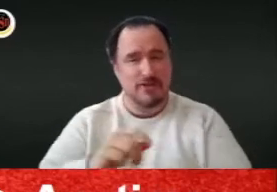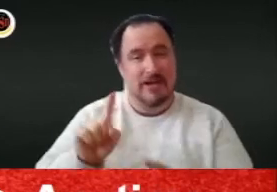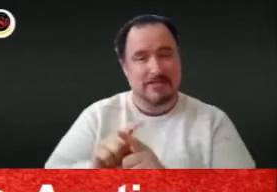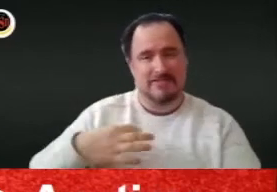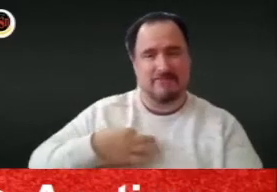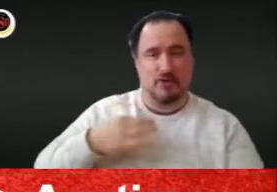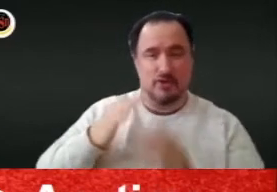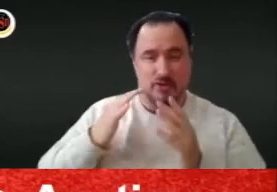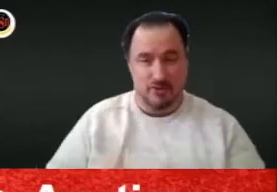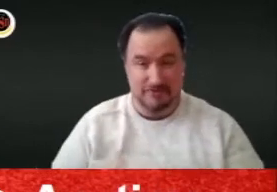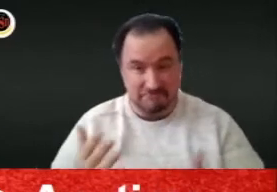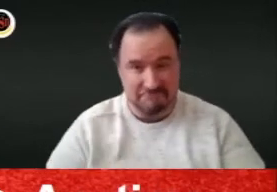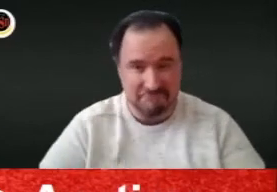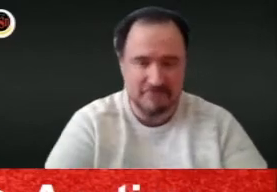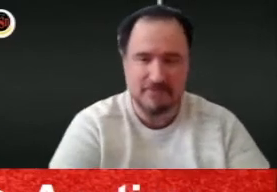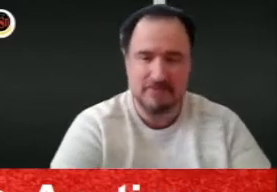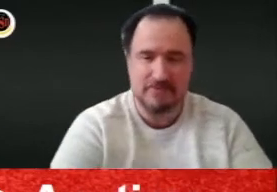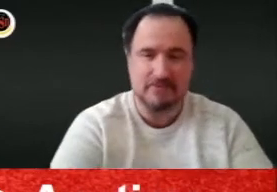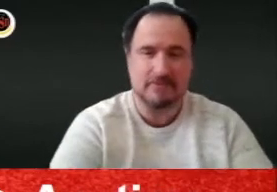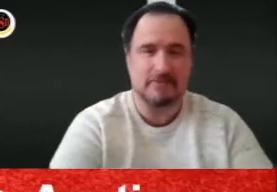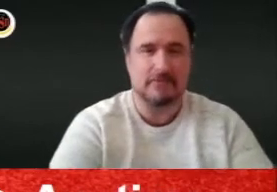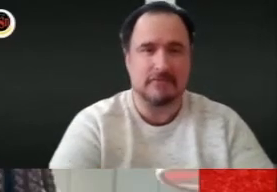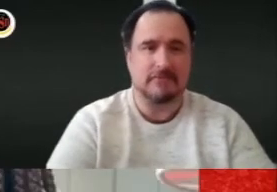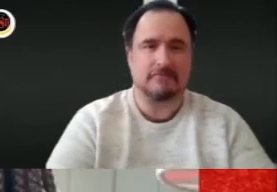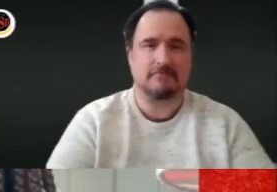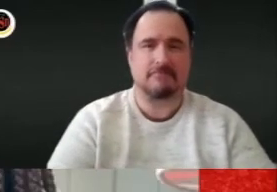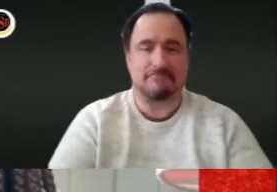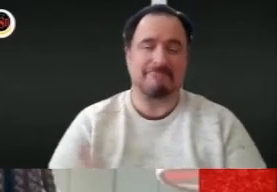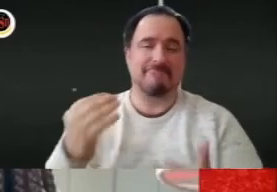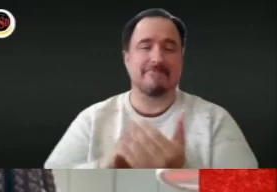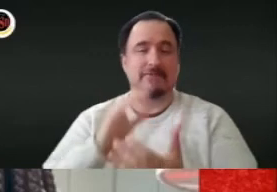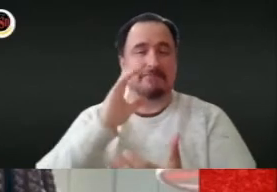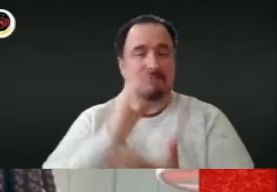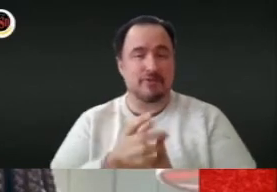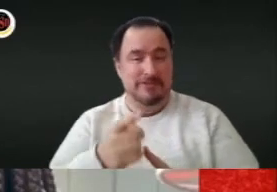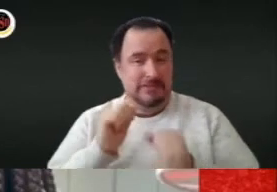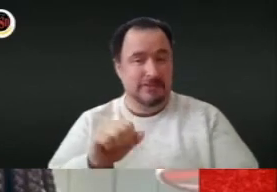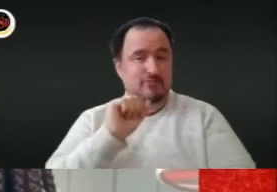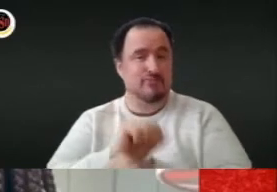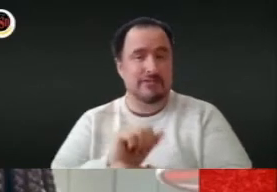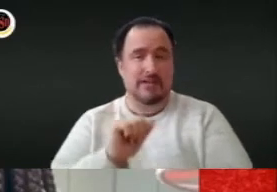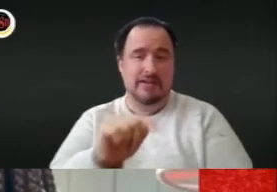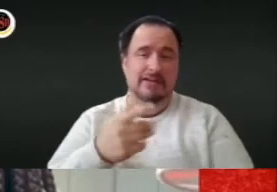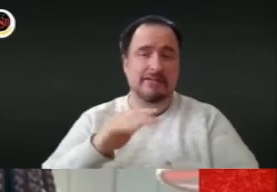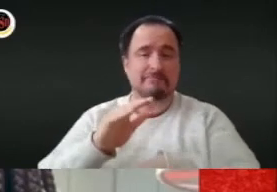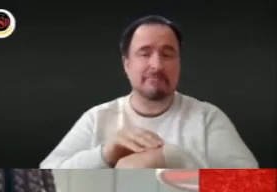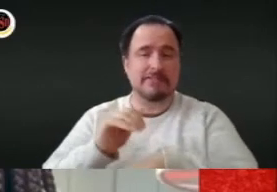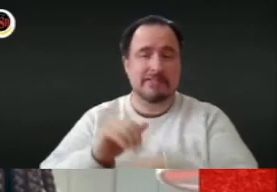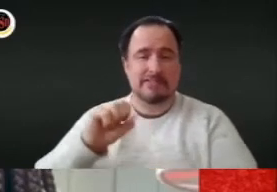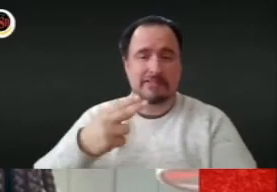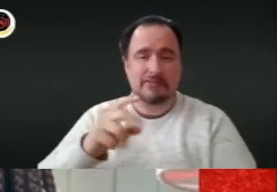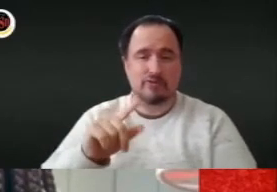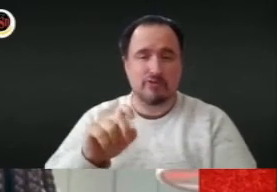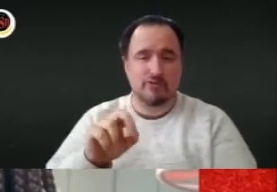volunteer, you'll just be a great citizen. There's a few more pictures. You